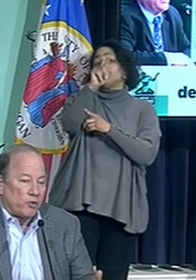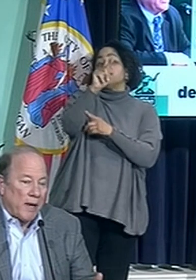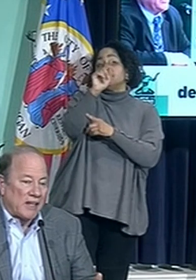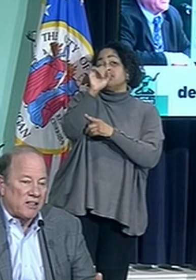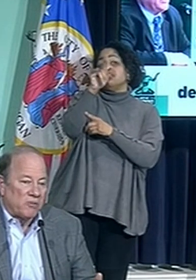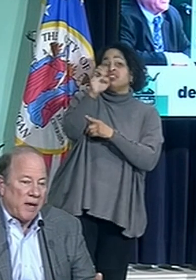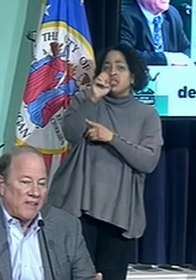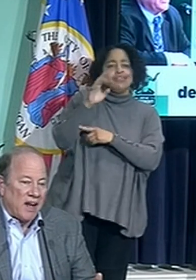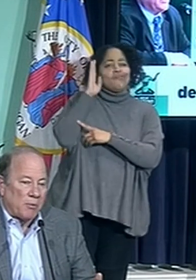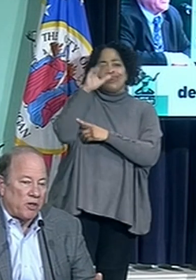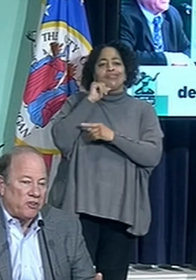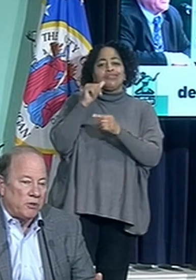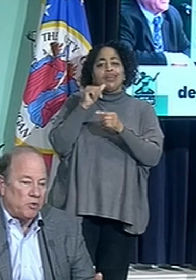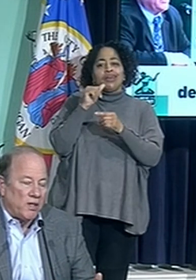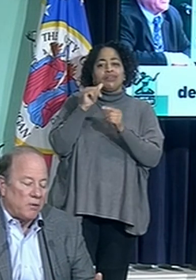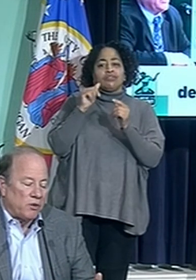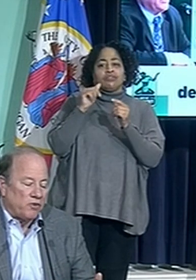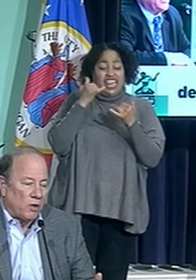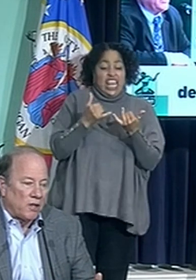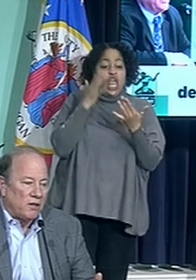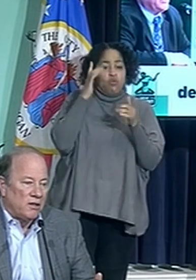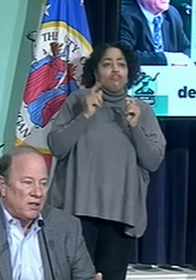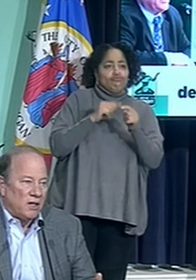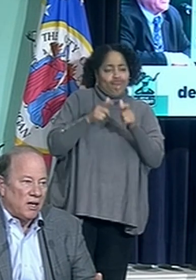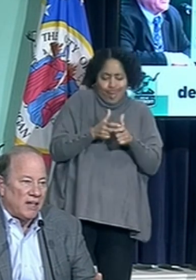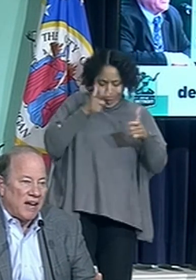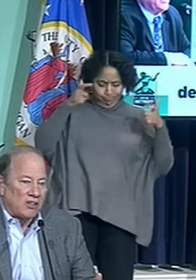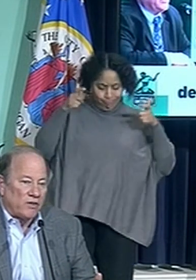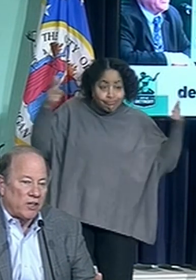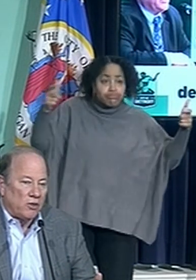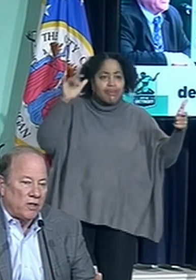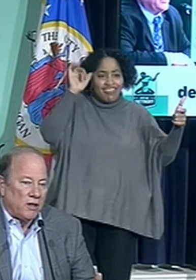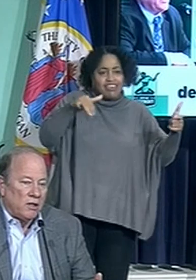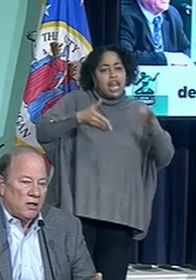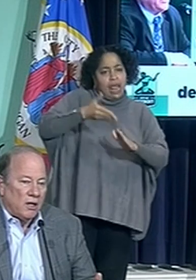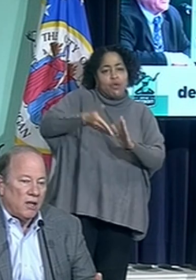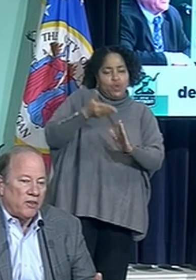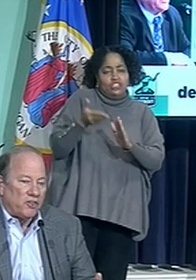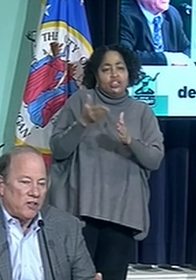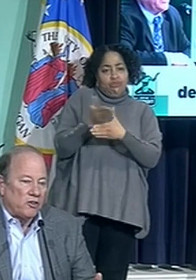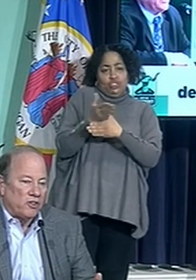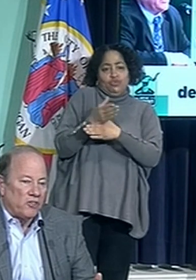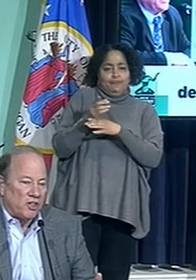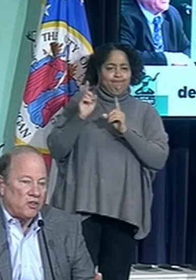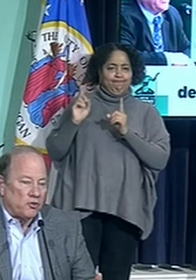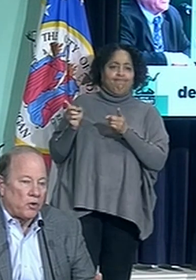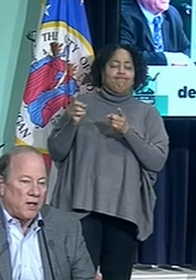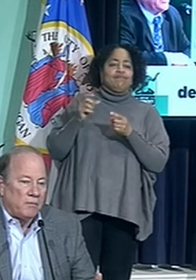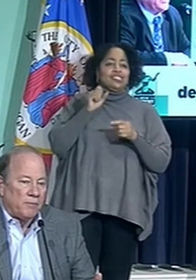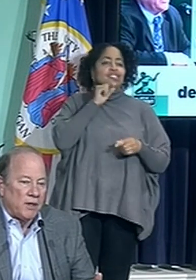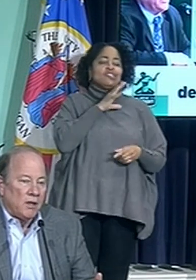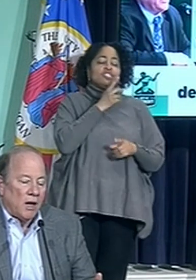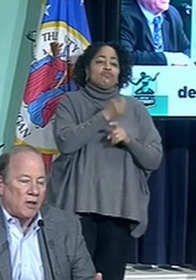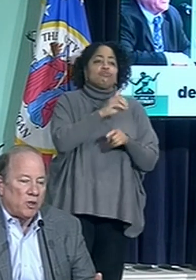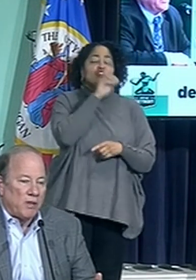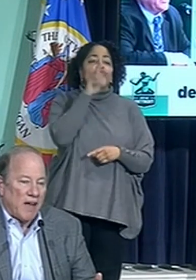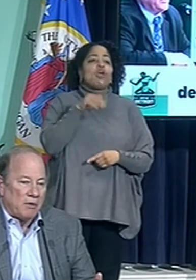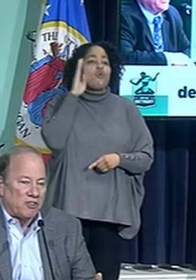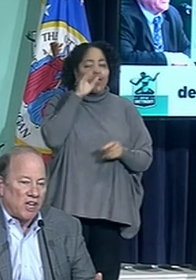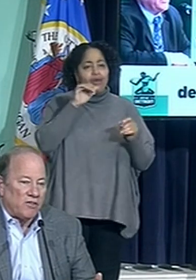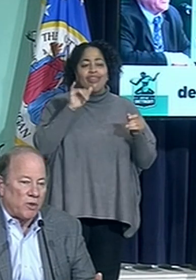going to dramatically expand that operation. Between Henry Ford and Dr. Vedicuti, the seniors in the city of Detroit are